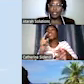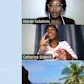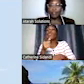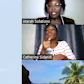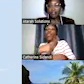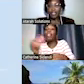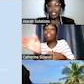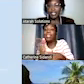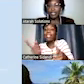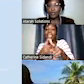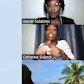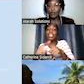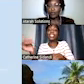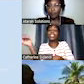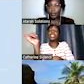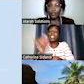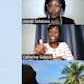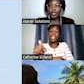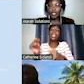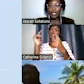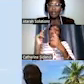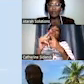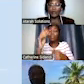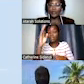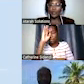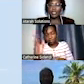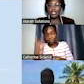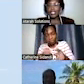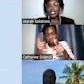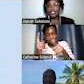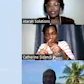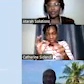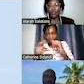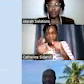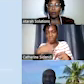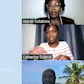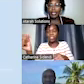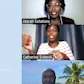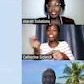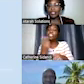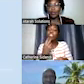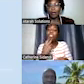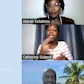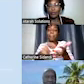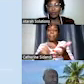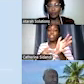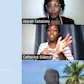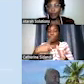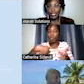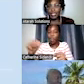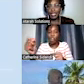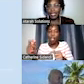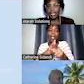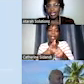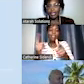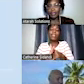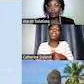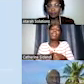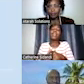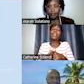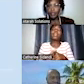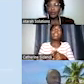on a Tuesday, you have an event there and you're looking for a place to stay. From Tuesday, it takes you, or from Monday, it takes you up to Wednesday,